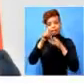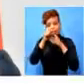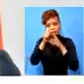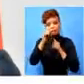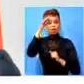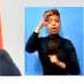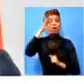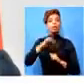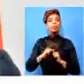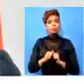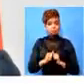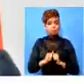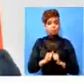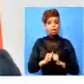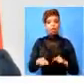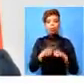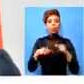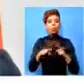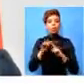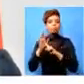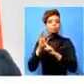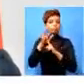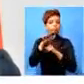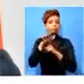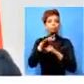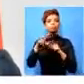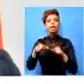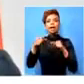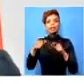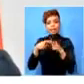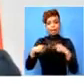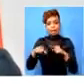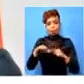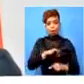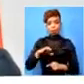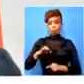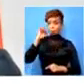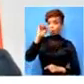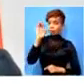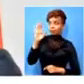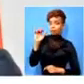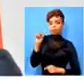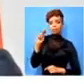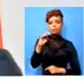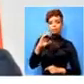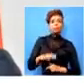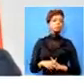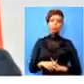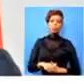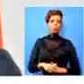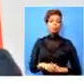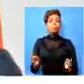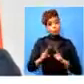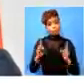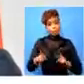ANC-led alliance. We do not discriminate against our ANC comrades. We all have the